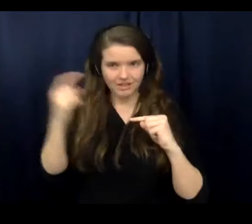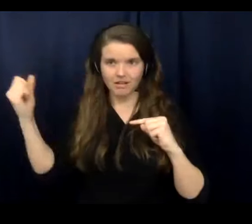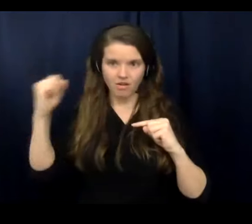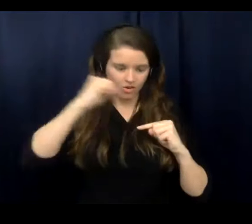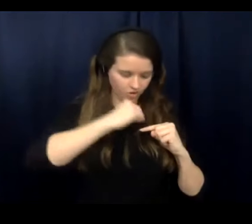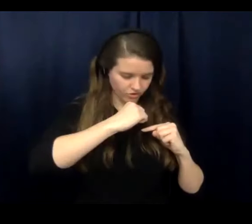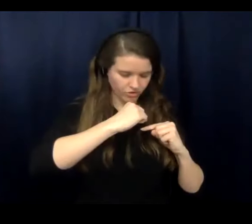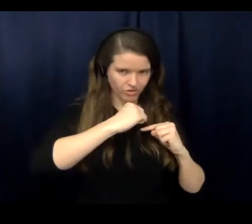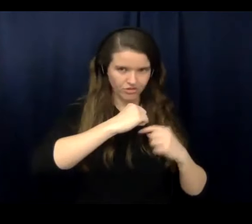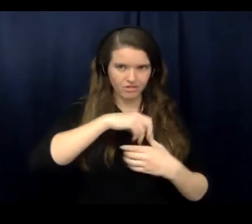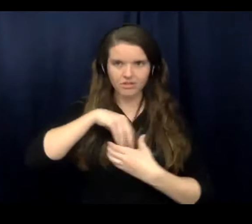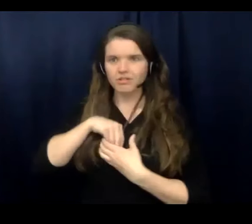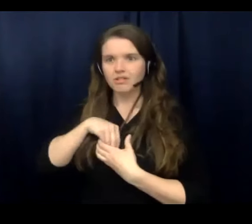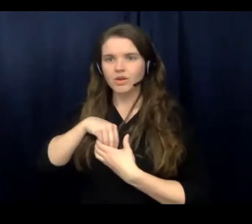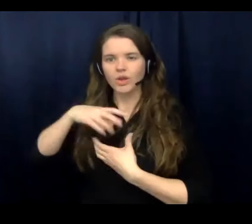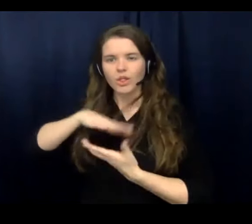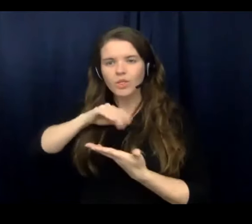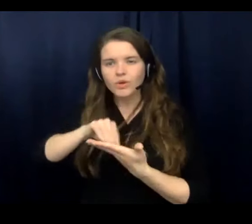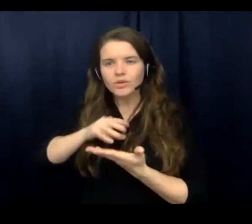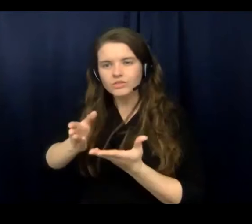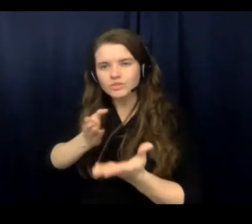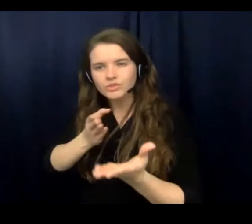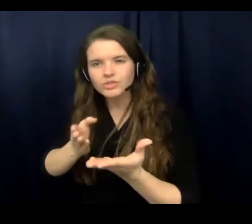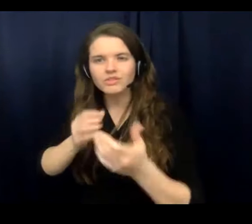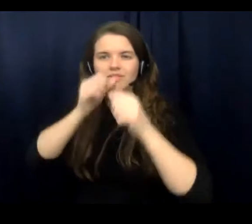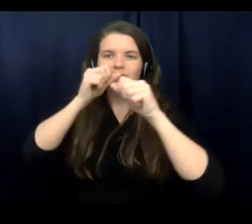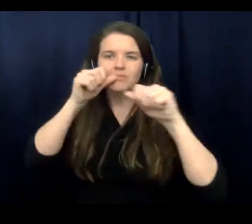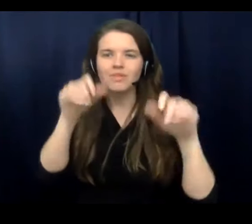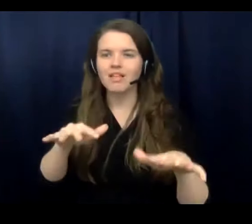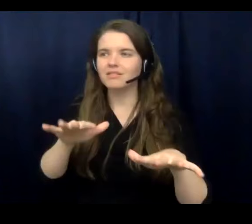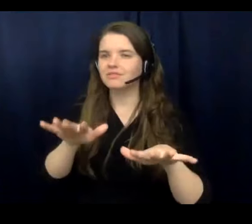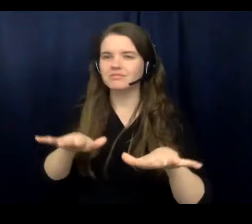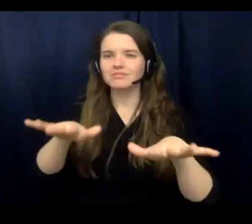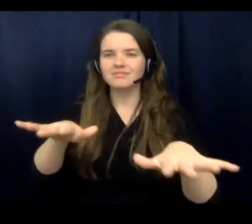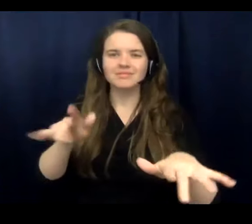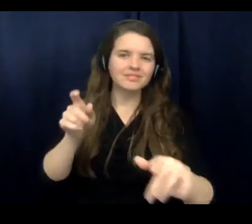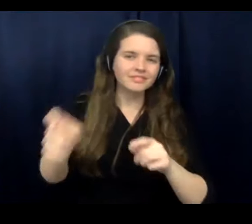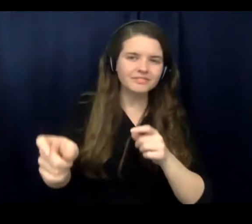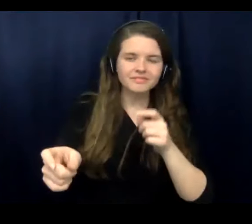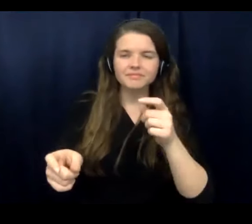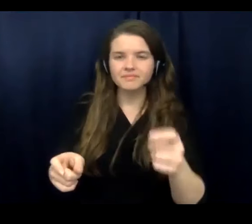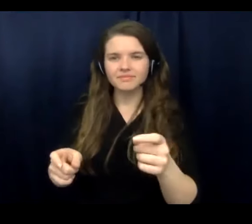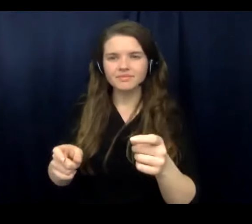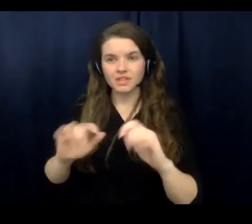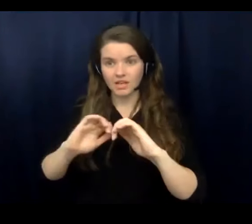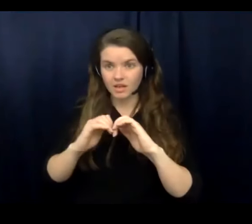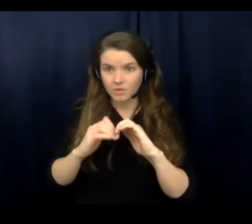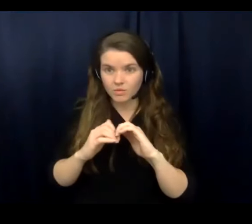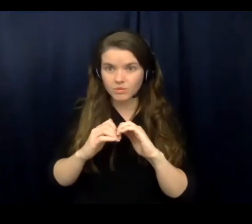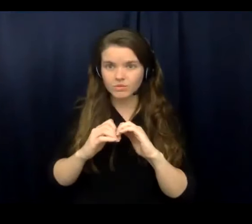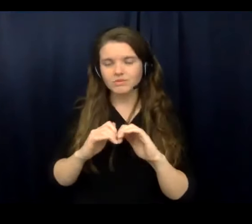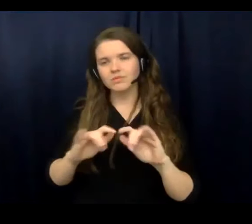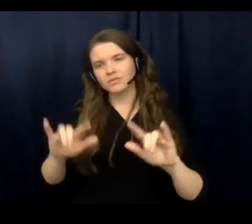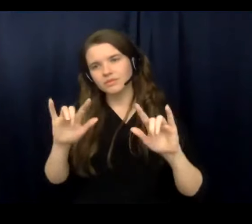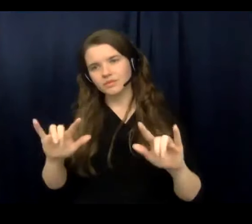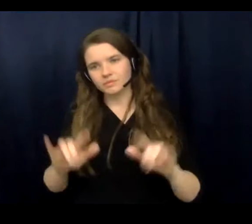to serve, and we learn to bless people, and we learn to give, and we do that in such a way by love.